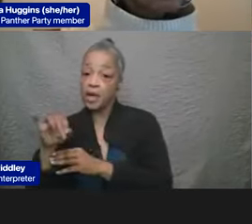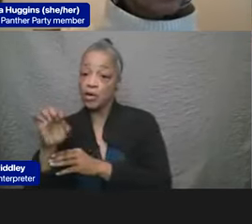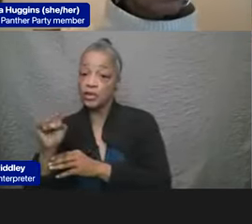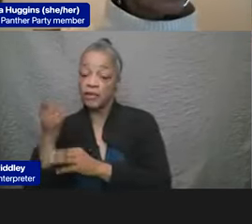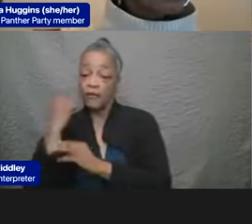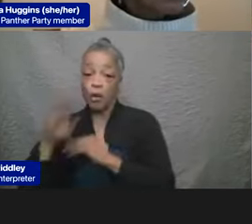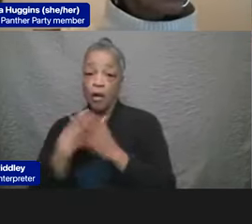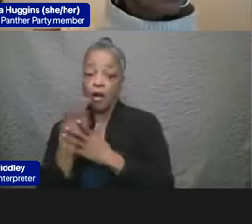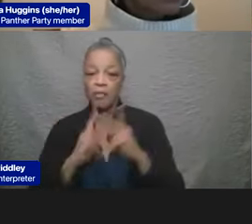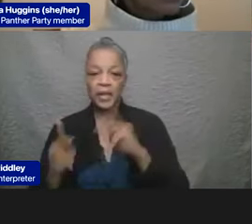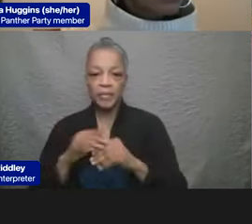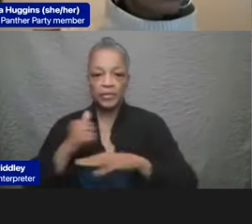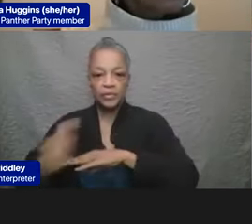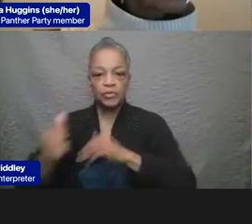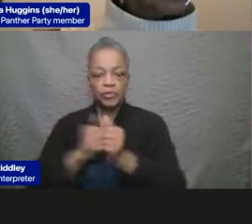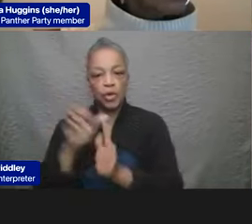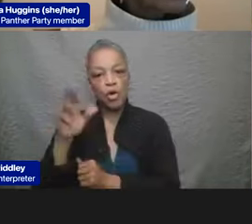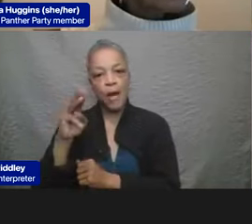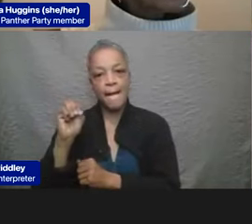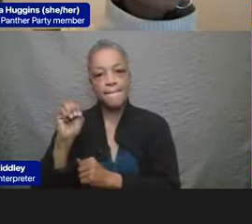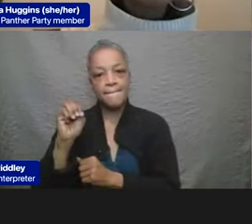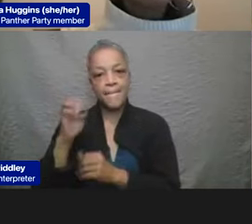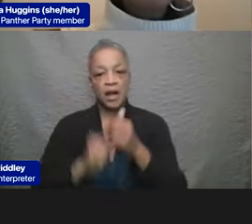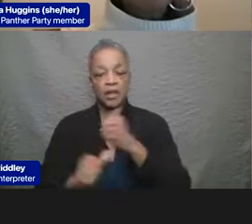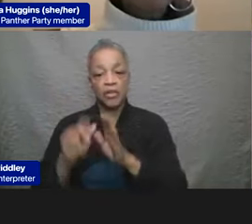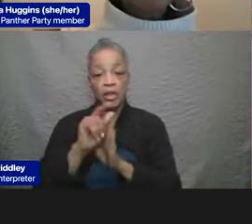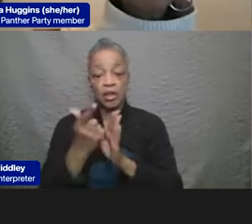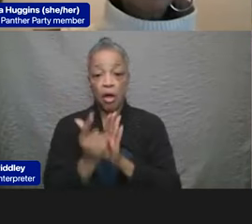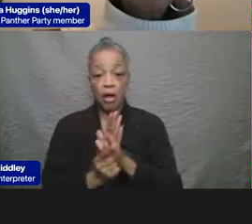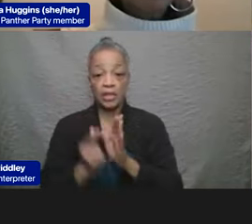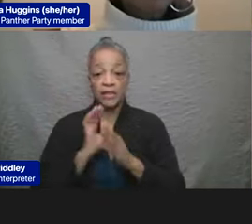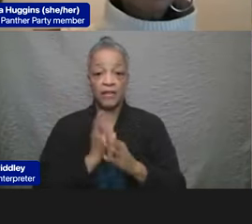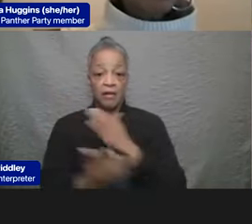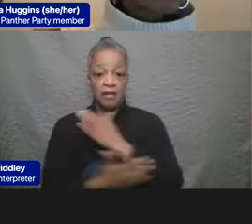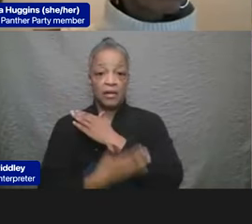so-called crimes under the laws of this country.